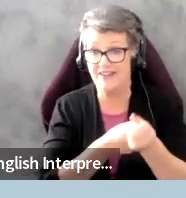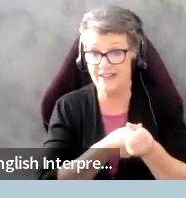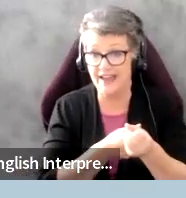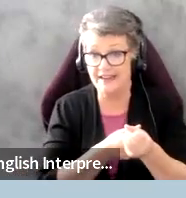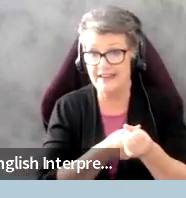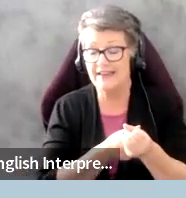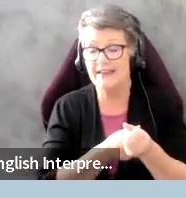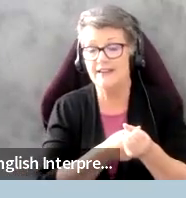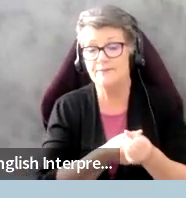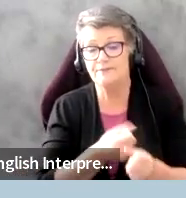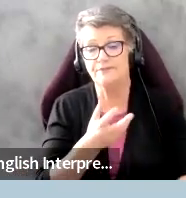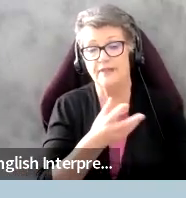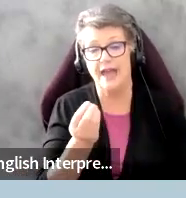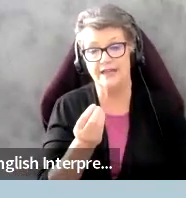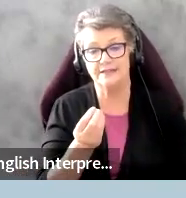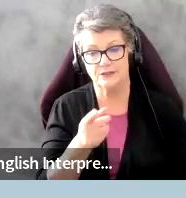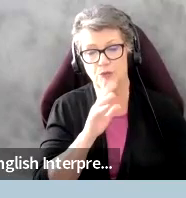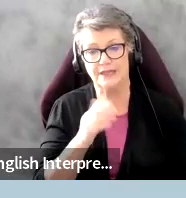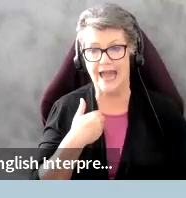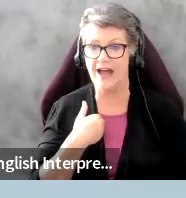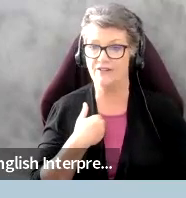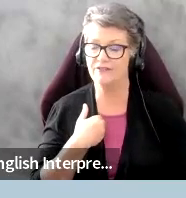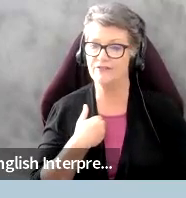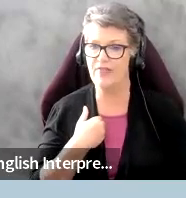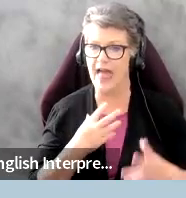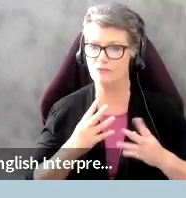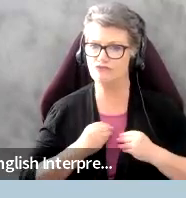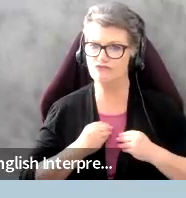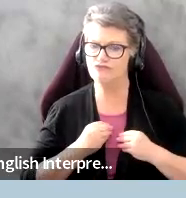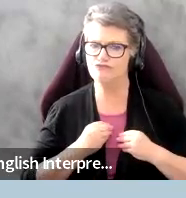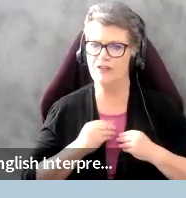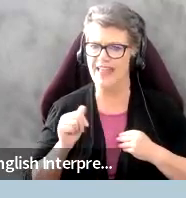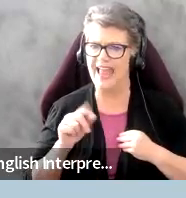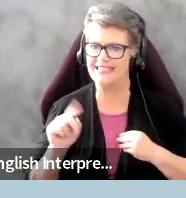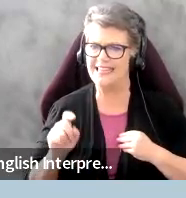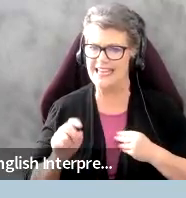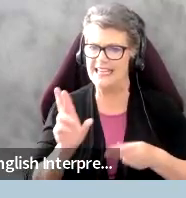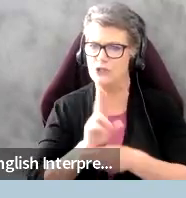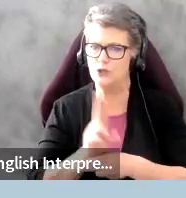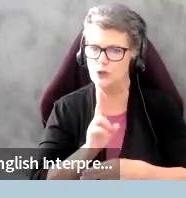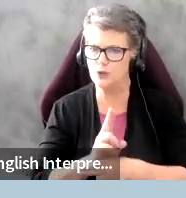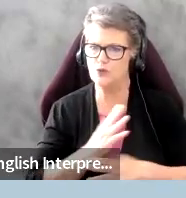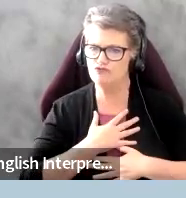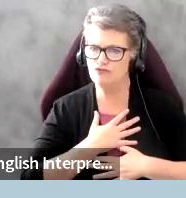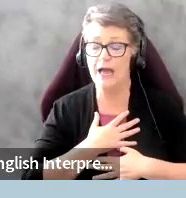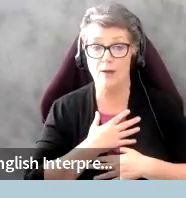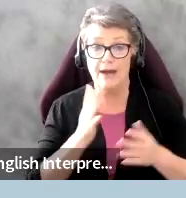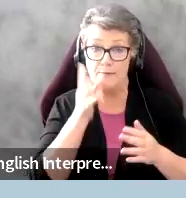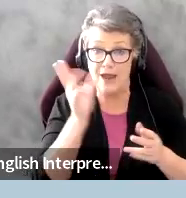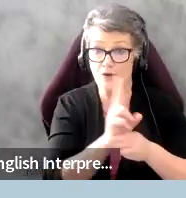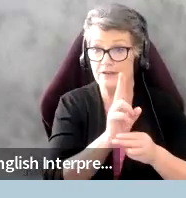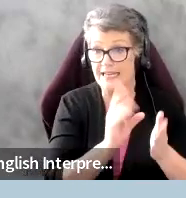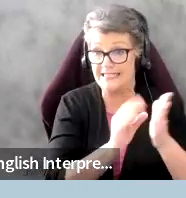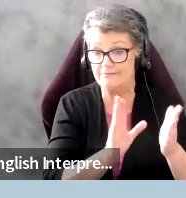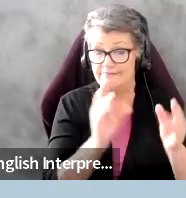and really have that ownership of the AT that they need to use, but it can also be used by a teacher or parent. And